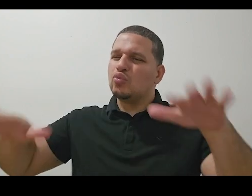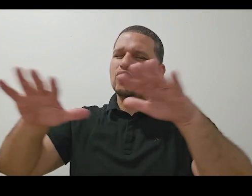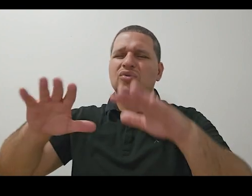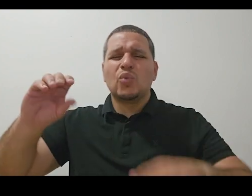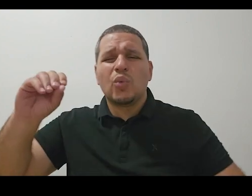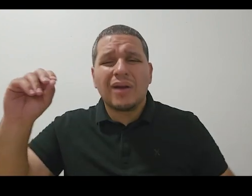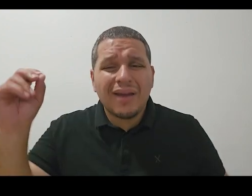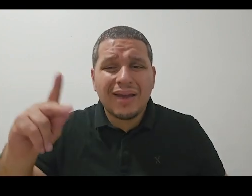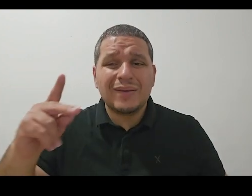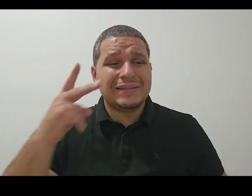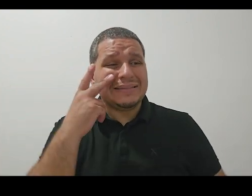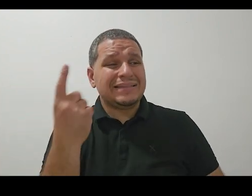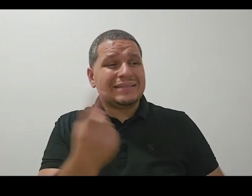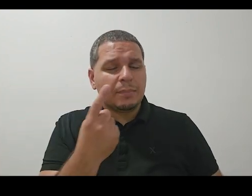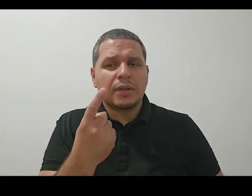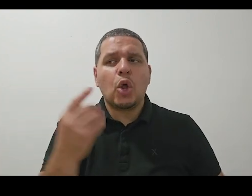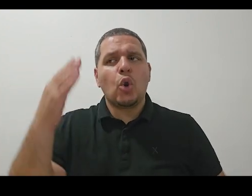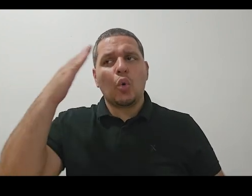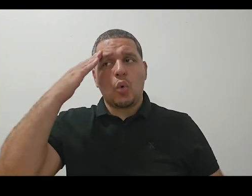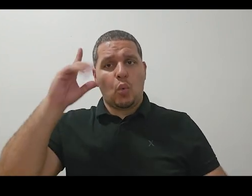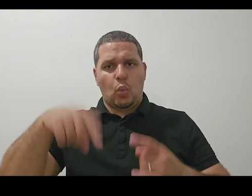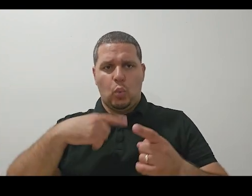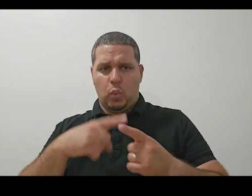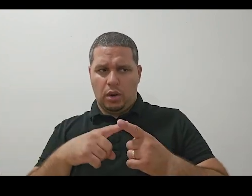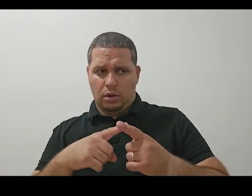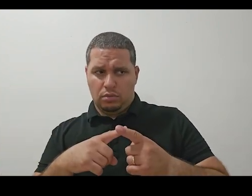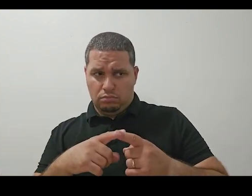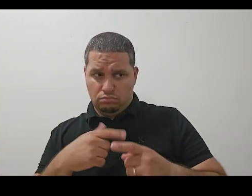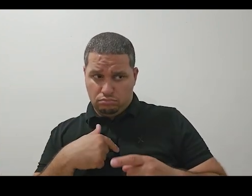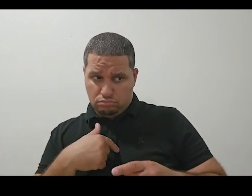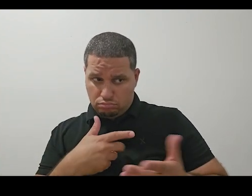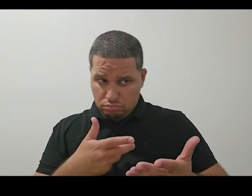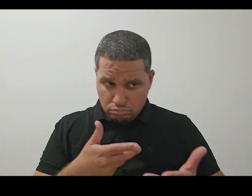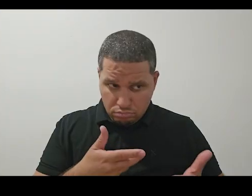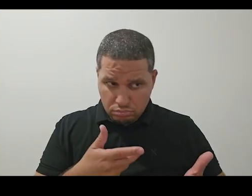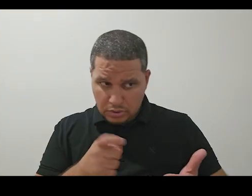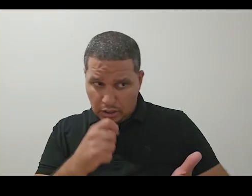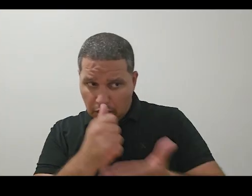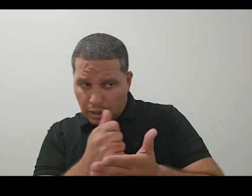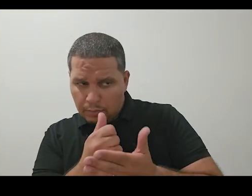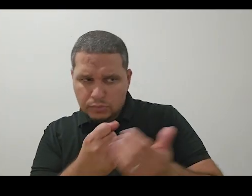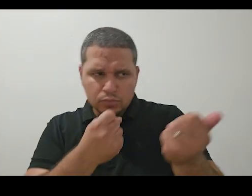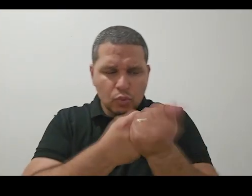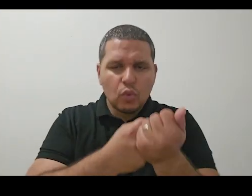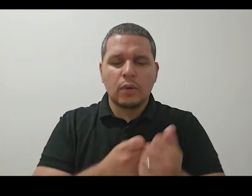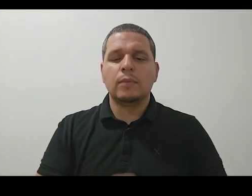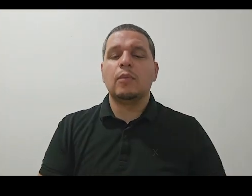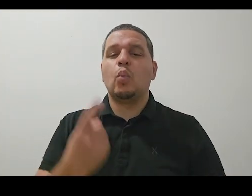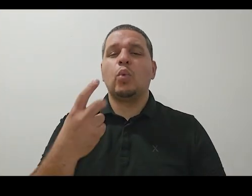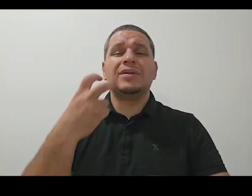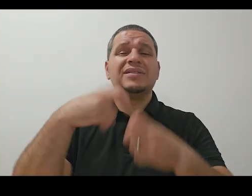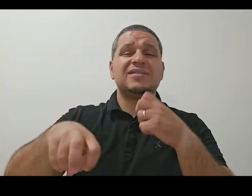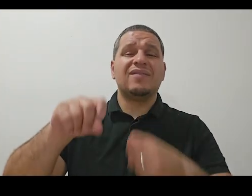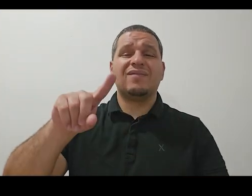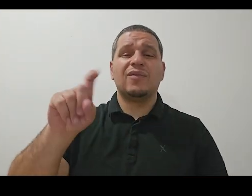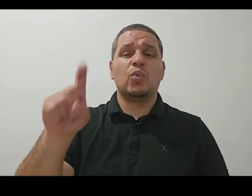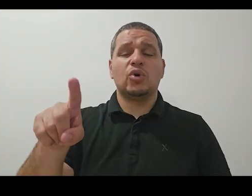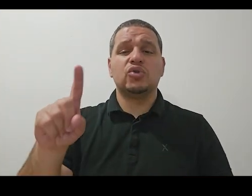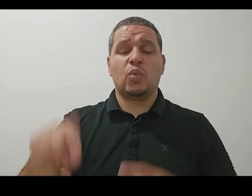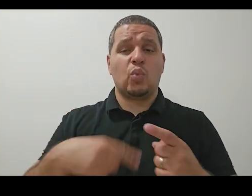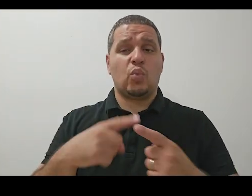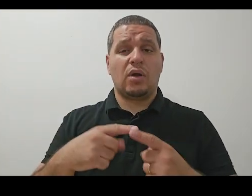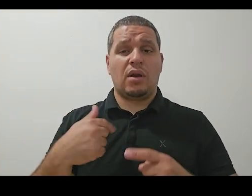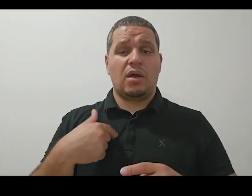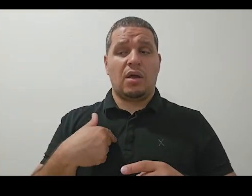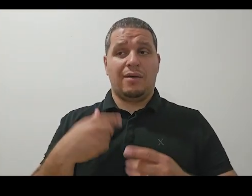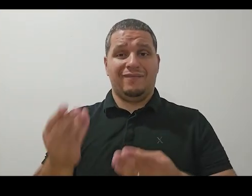that it's okay to see something and then knowing when to step in and say, hey, you know, one of the toughest